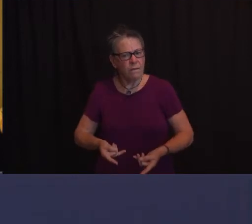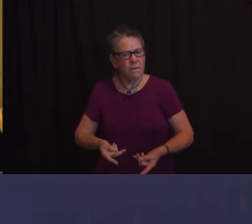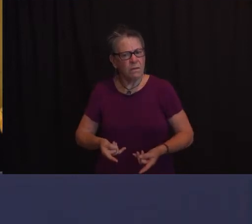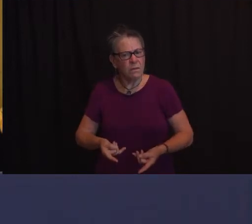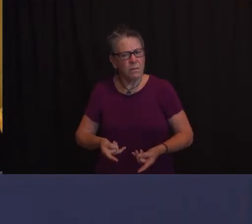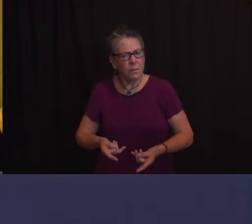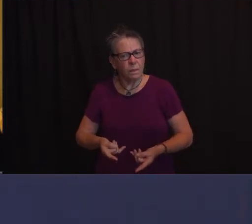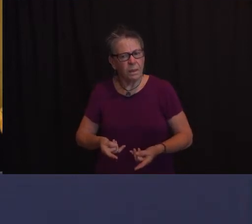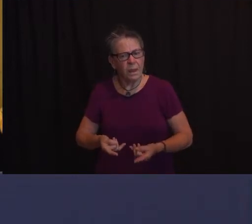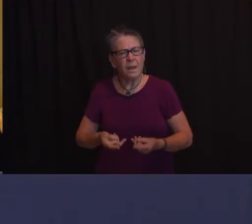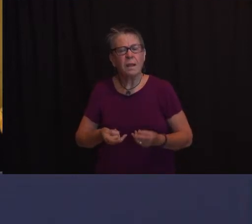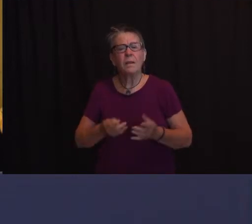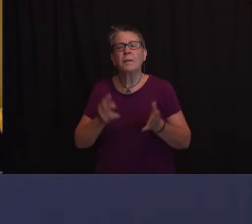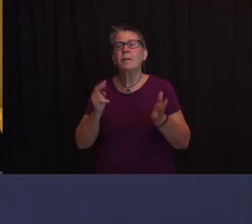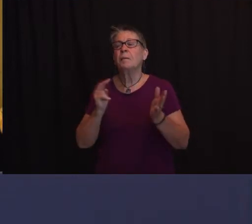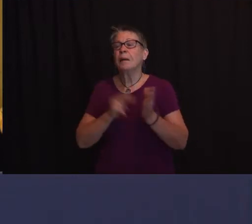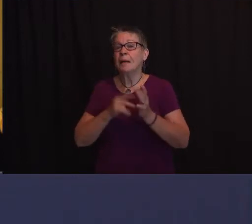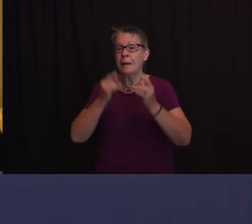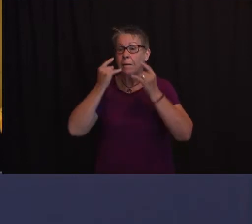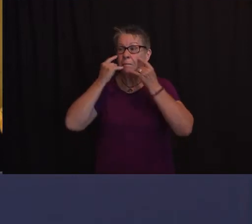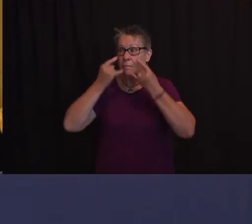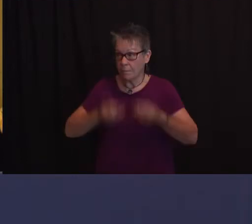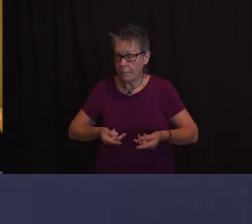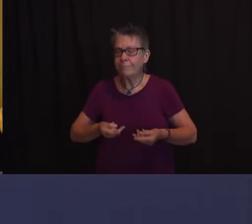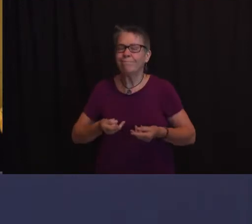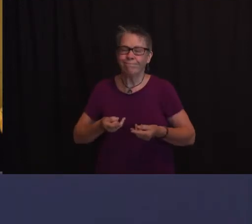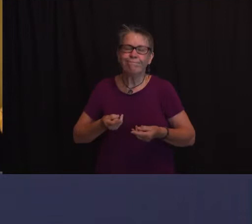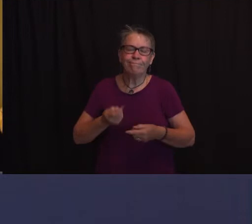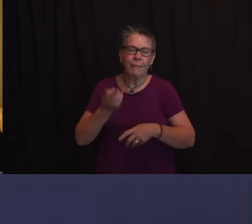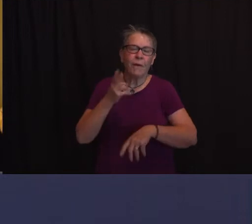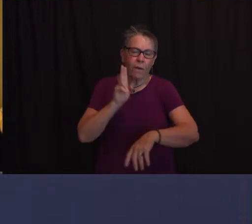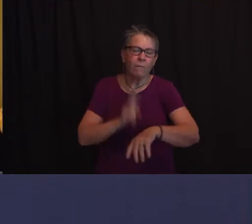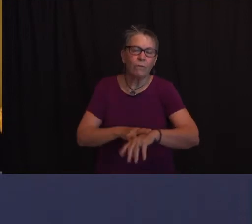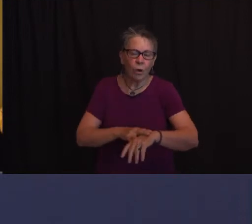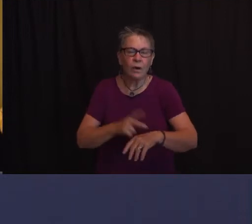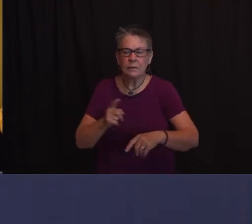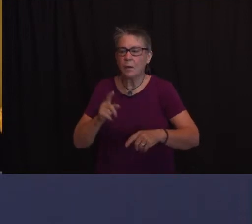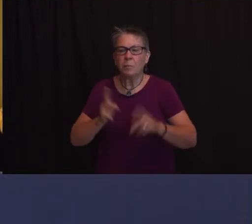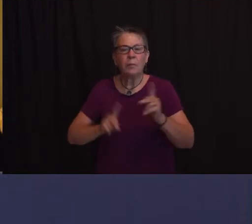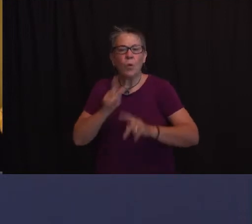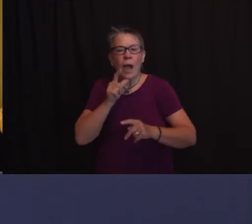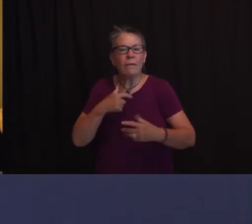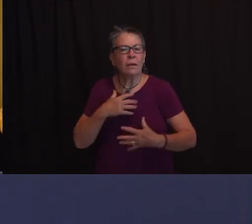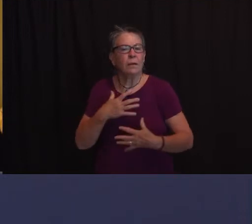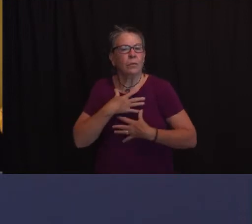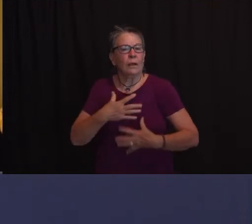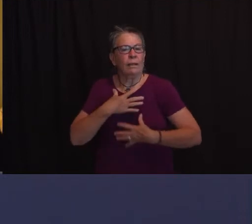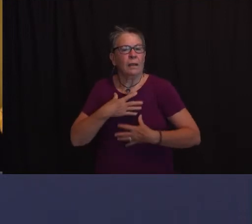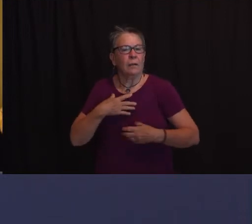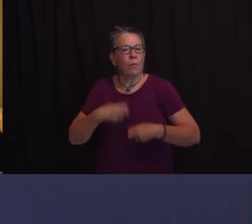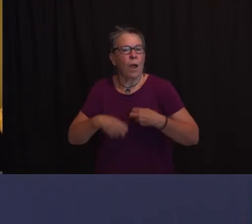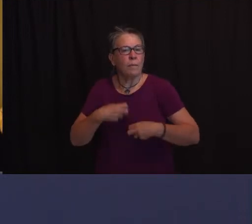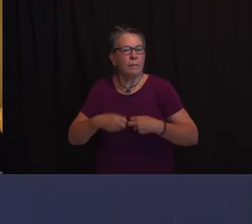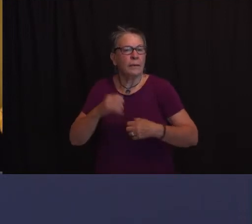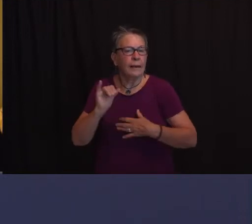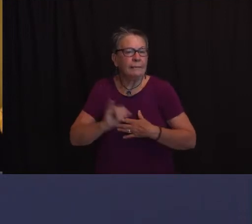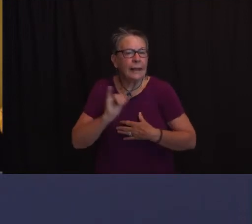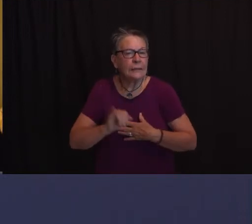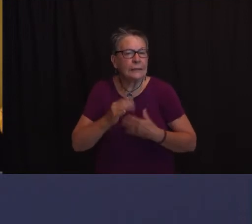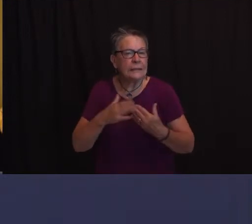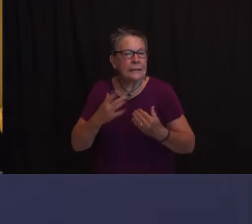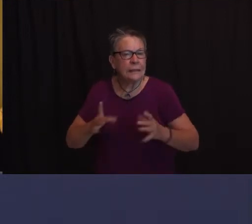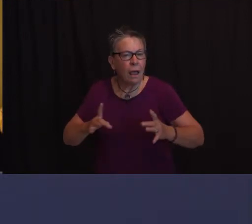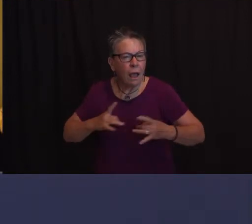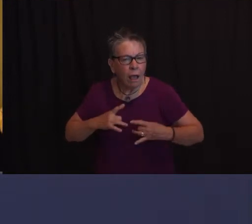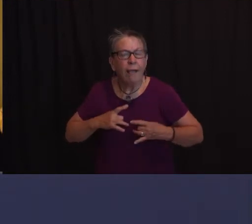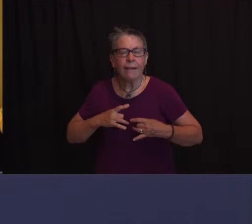this last week. It's the likely reason why the PUIs have been the numbers that have been bouncing around the most, because I